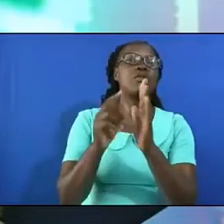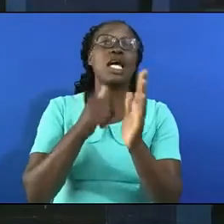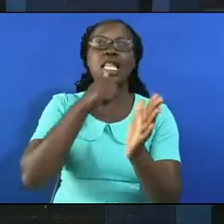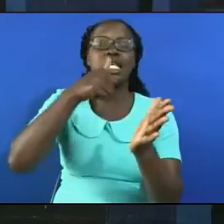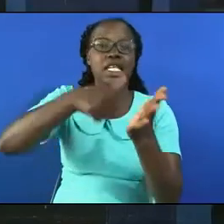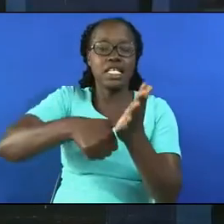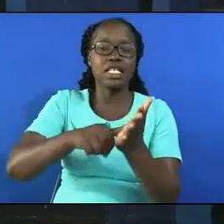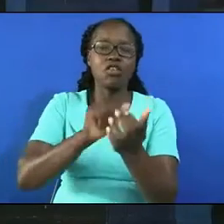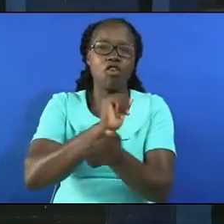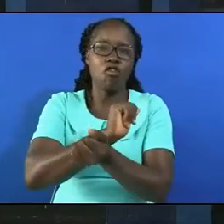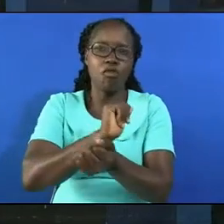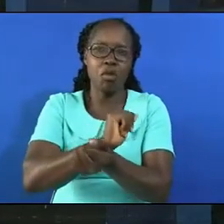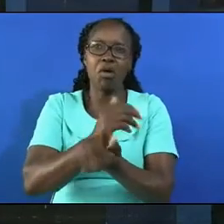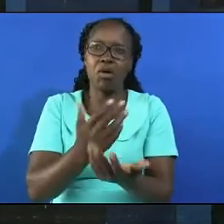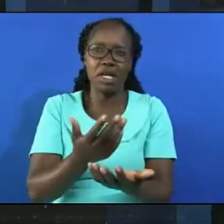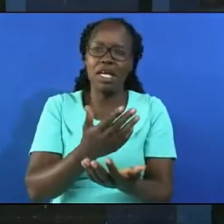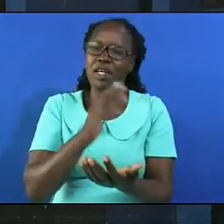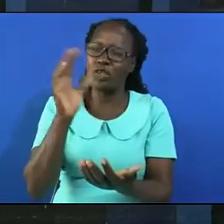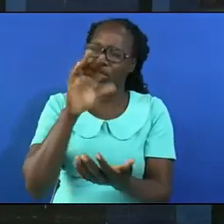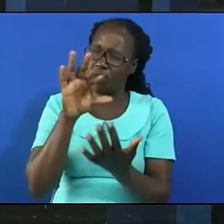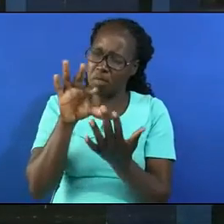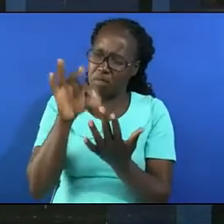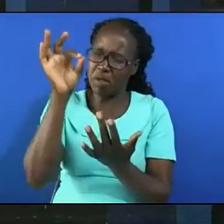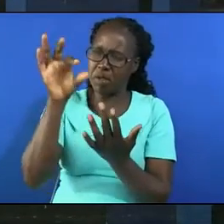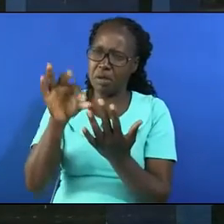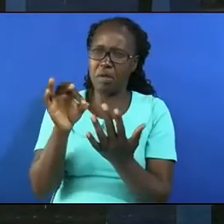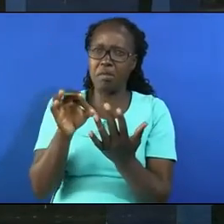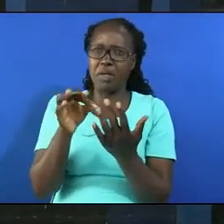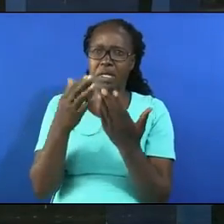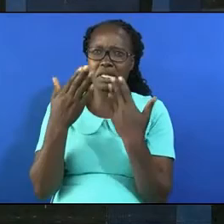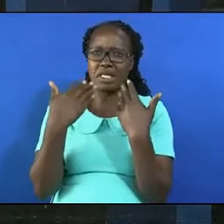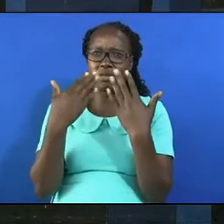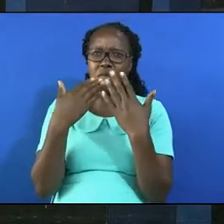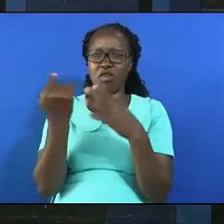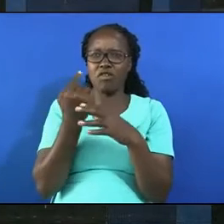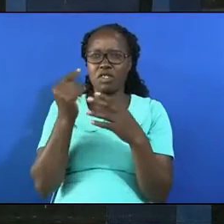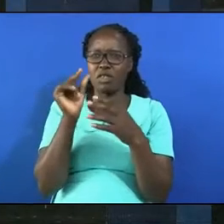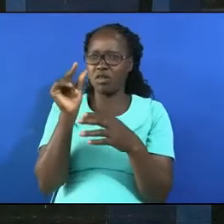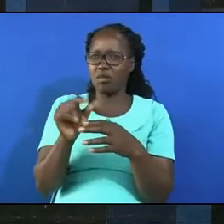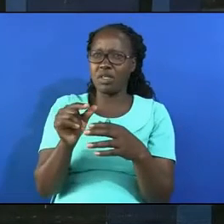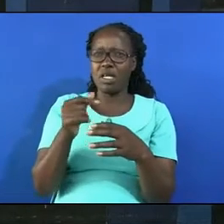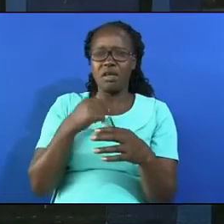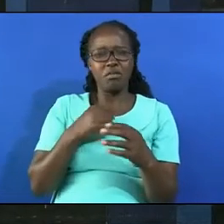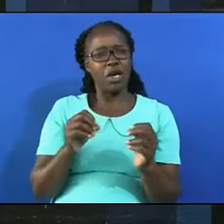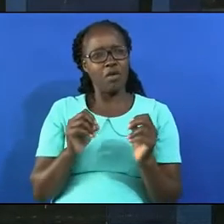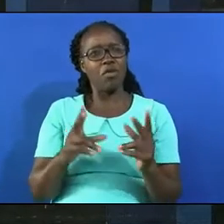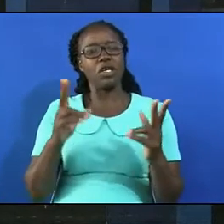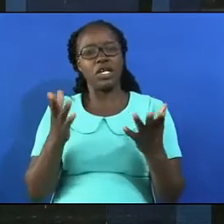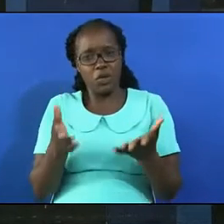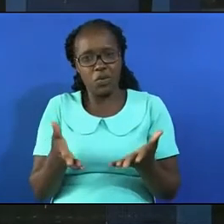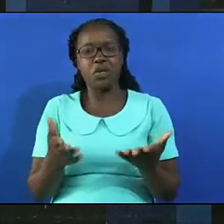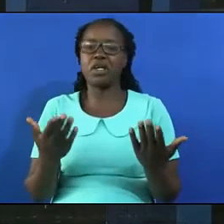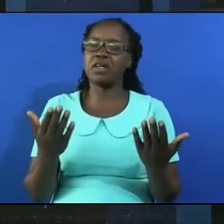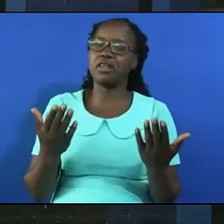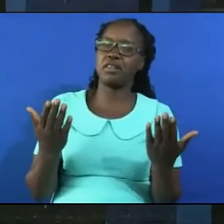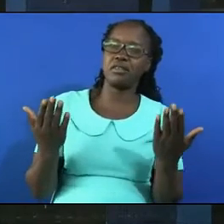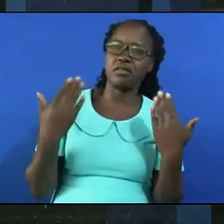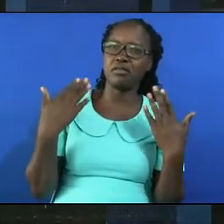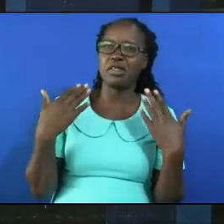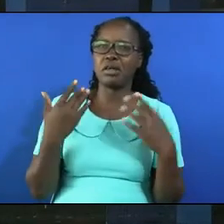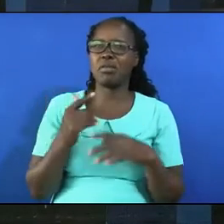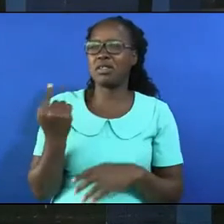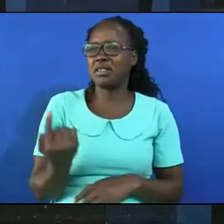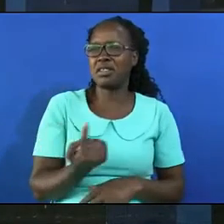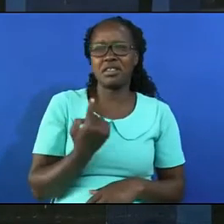letters of Apostle Paul, you don't pick the smell of a single person. I am okay. We are here in winter, but it's